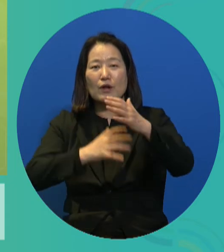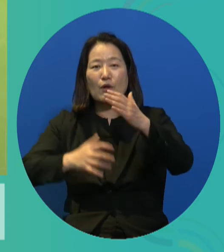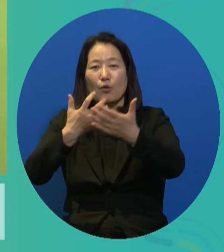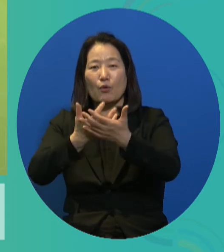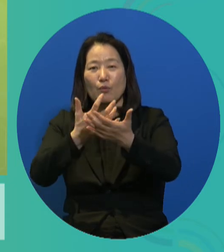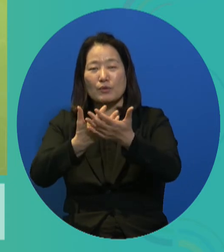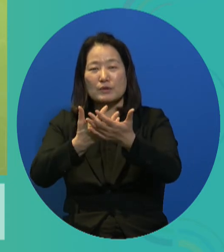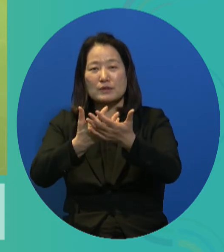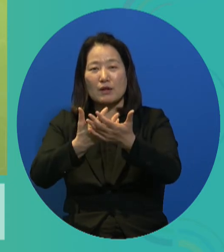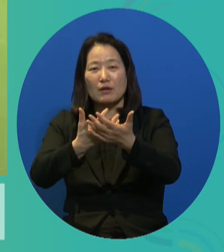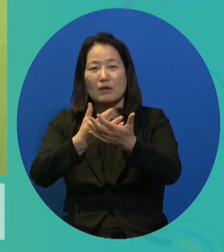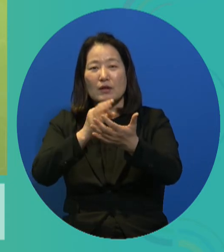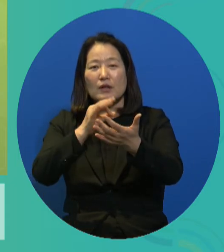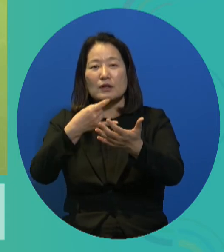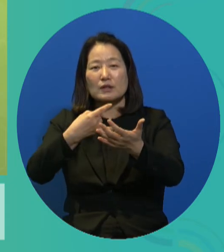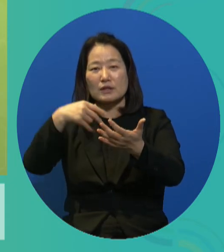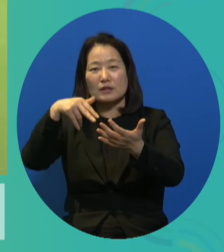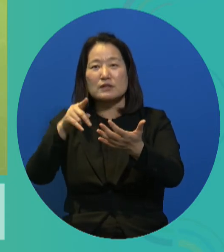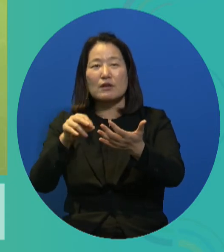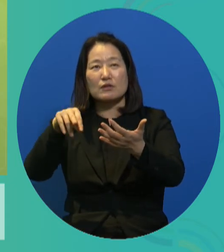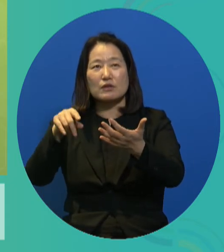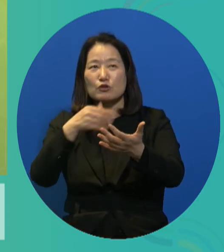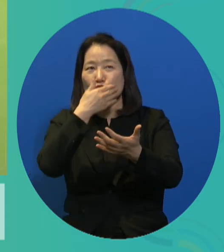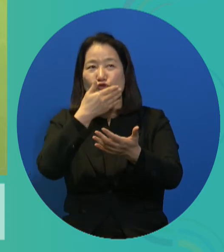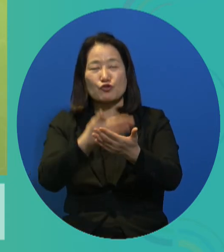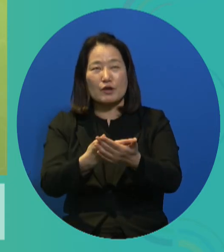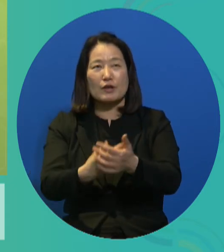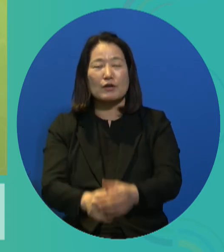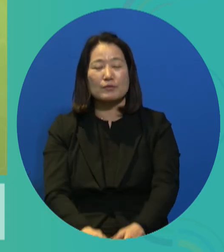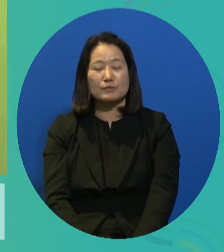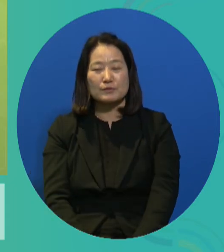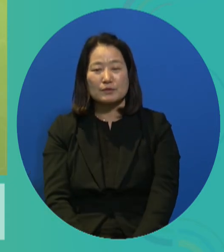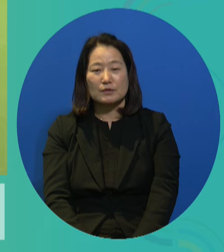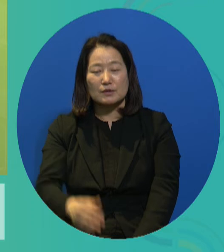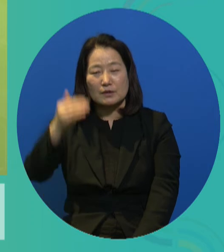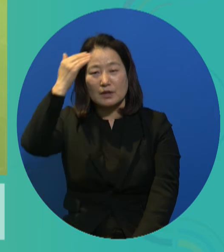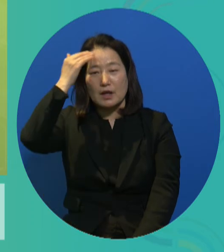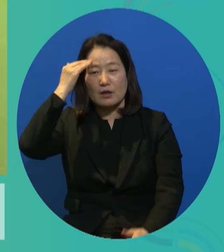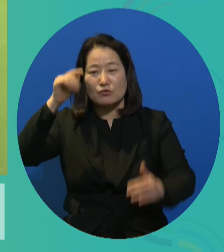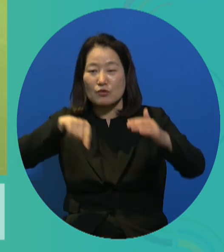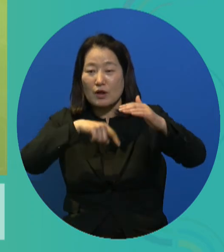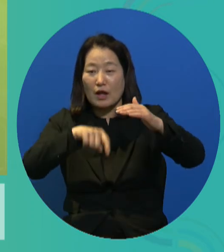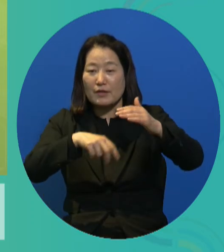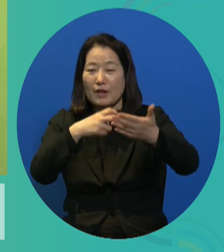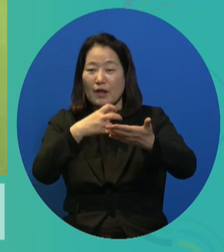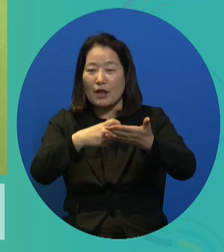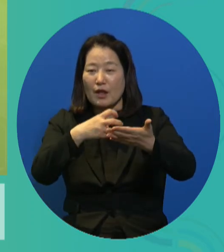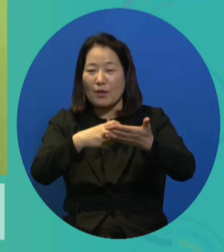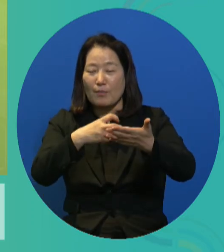The optional protocol is a very important mechanism.